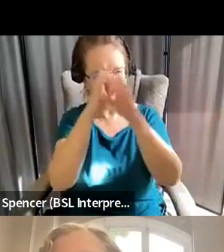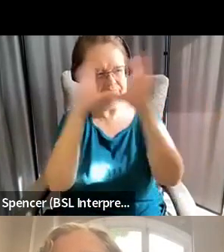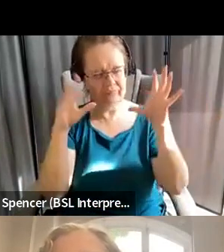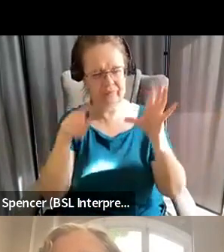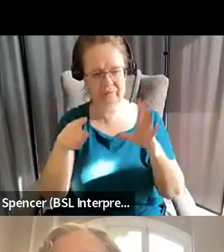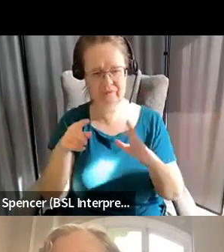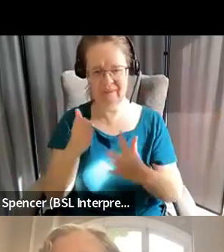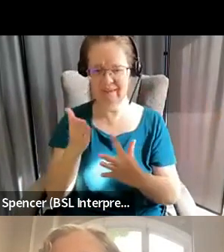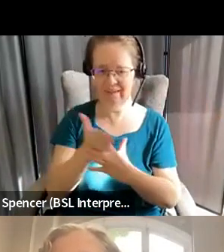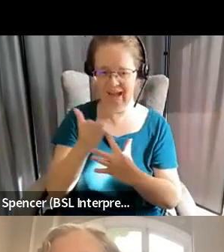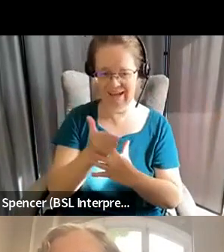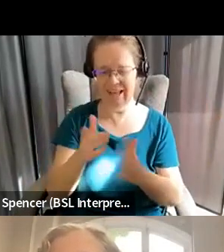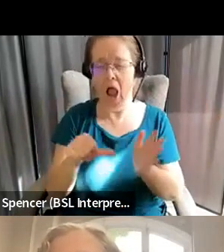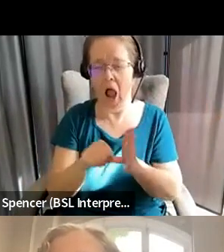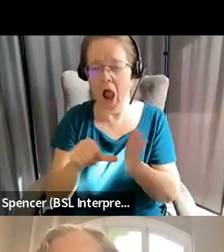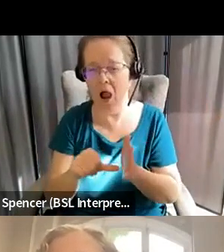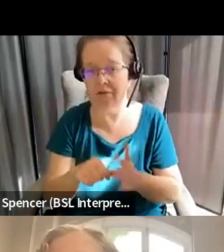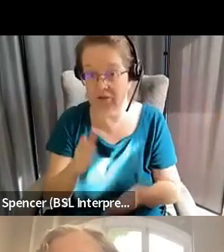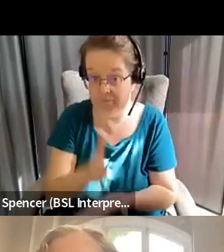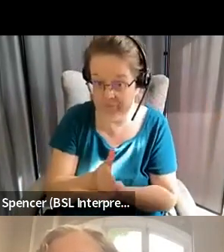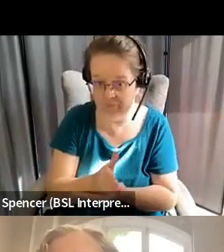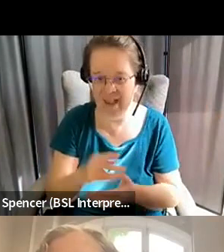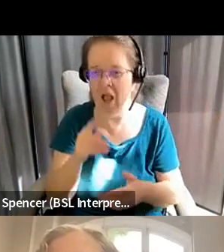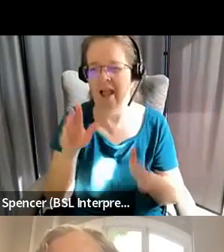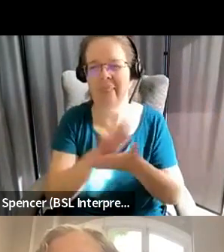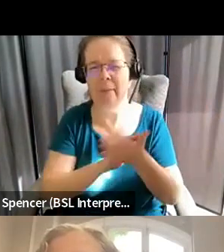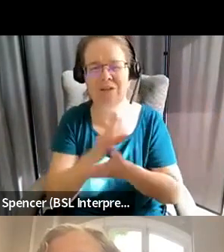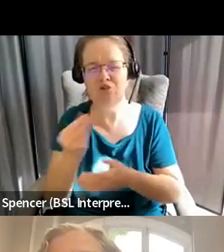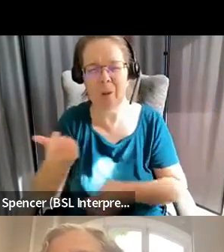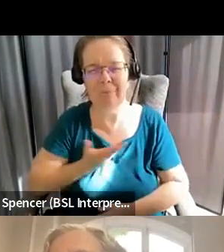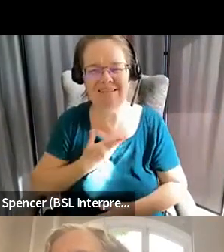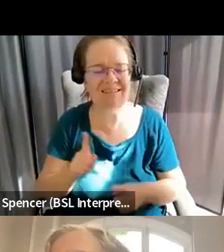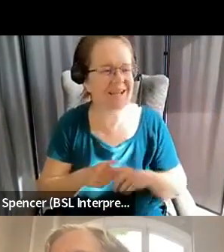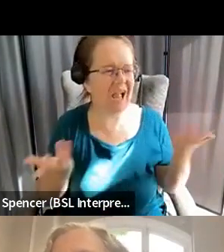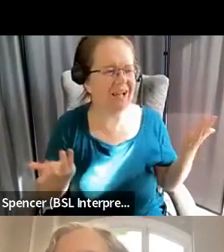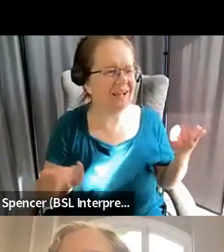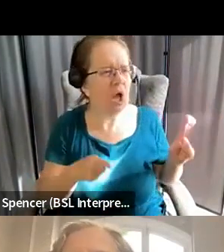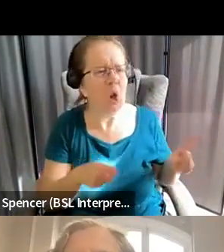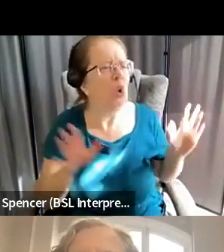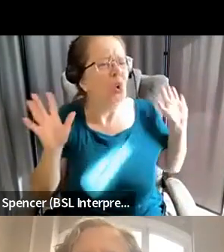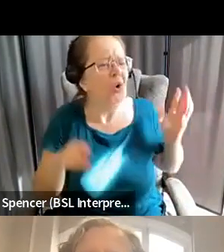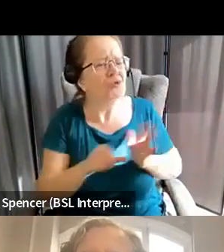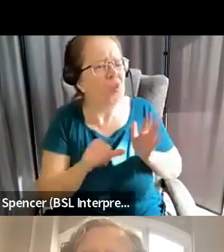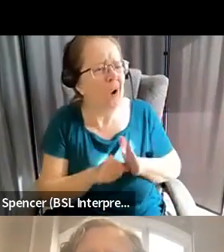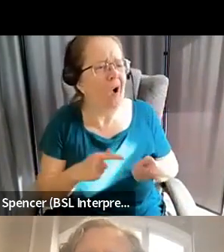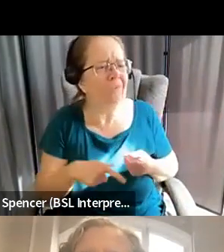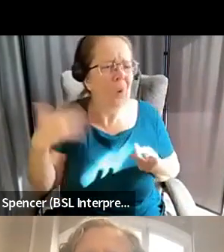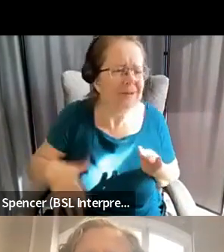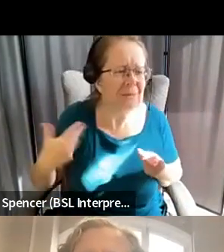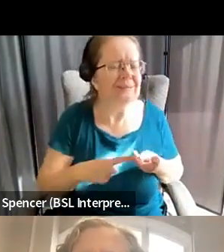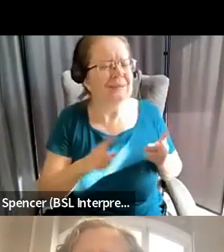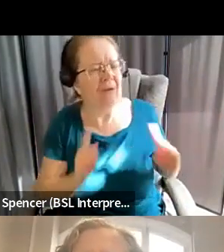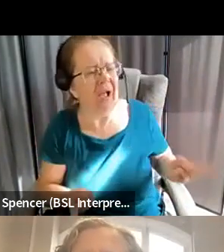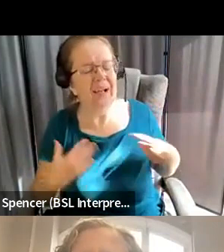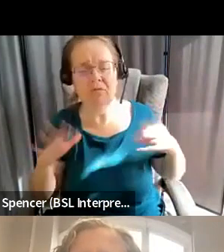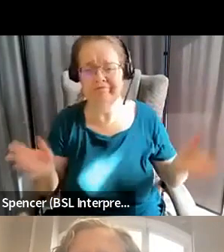do. And then that almost in a way stops businesses from doing it because it's like, well, this is going to be too hard and too expensive to do. And